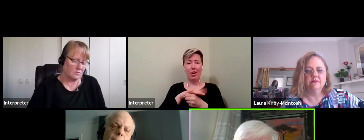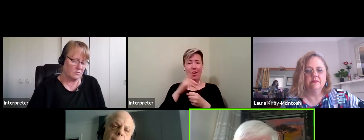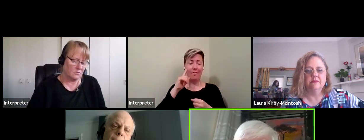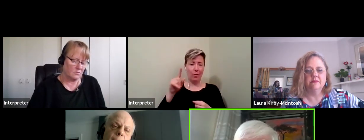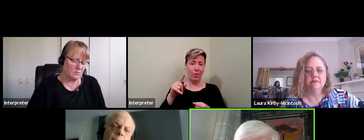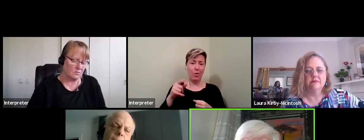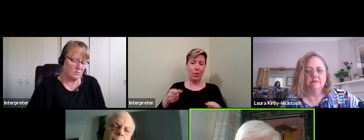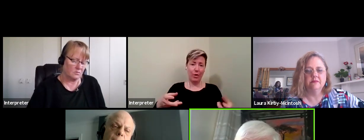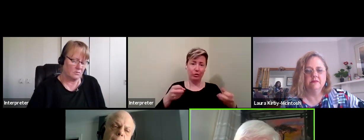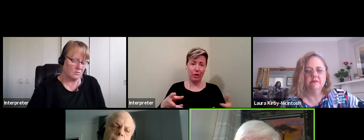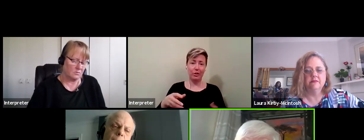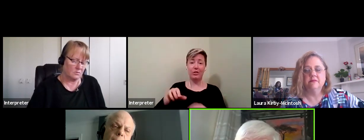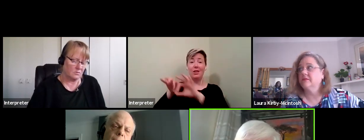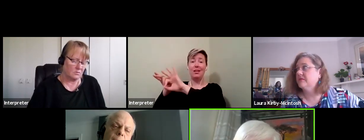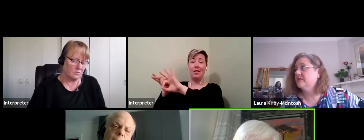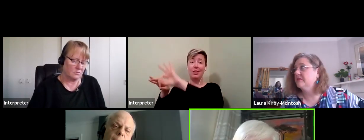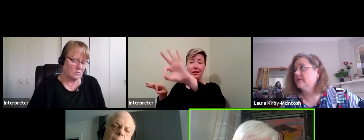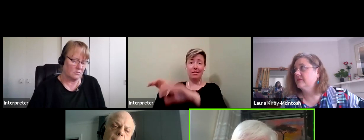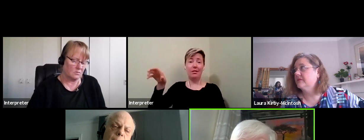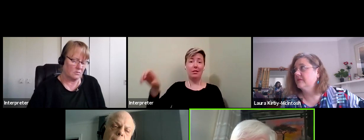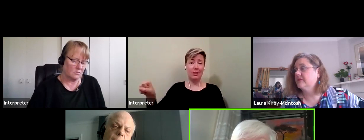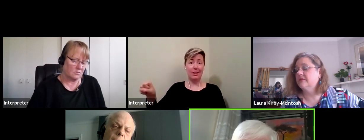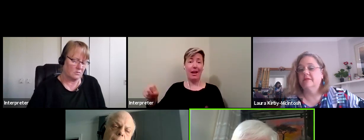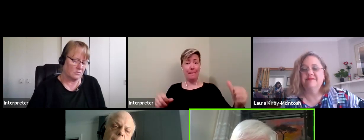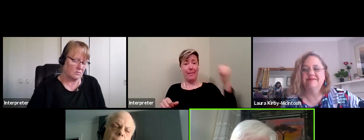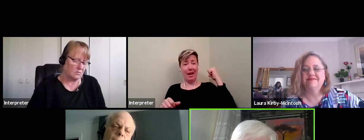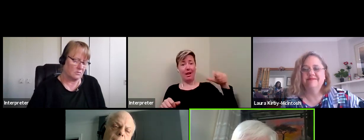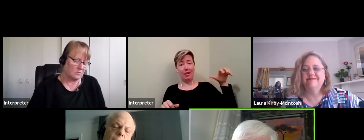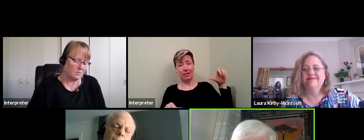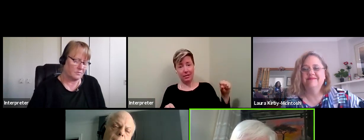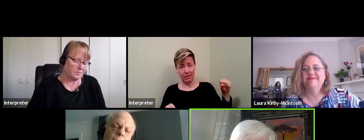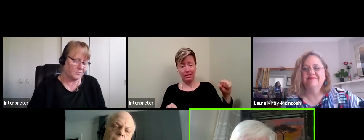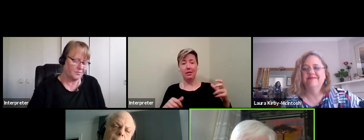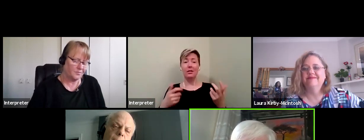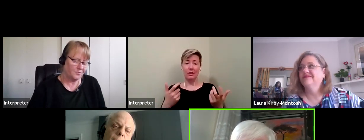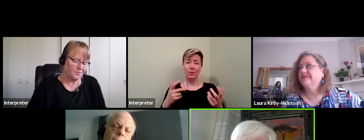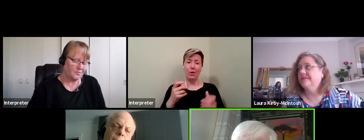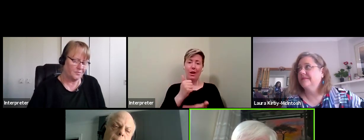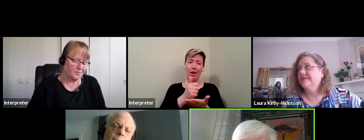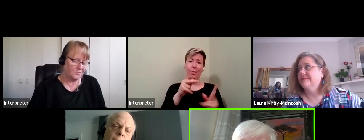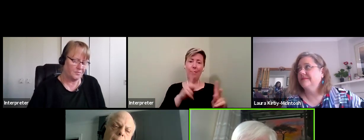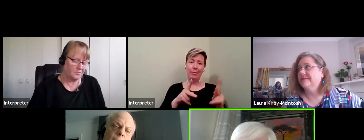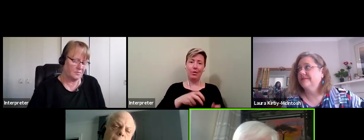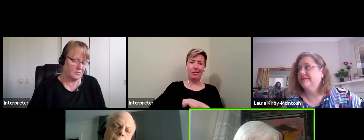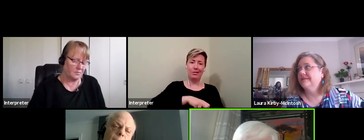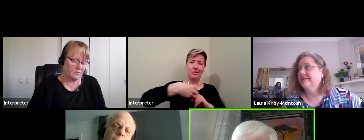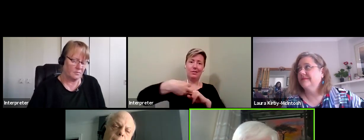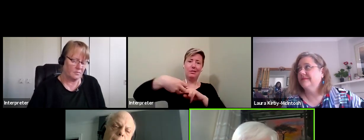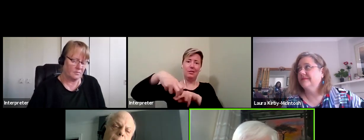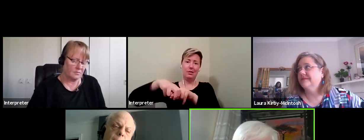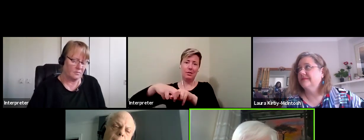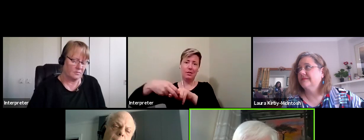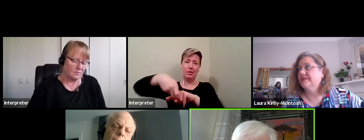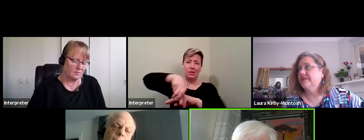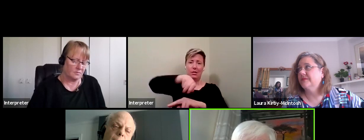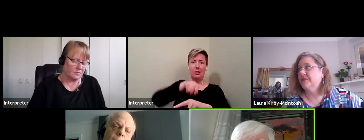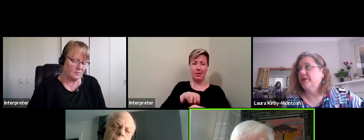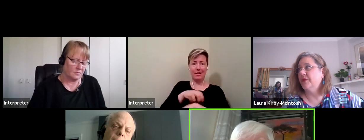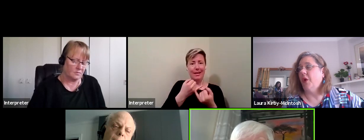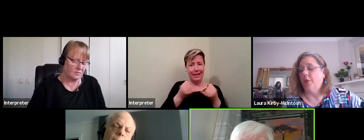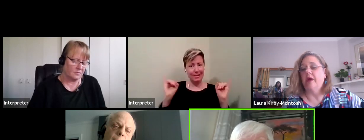that are both placed behind and beside the toilet to help people independently transfer. And again, all of this will need to be cleaned,